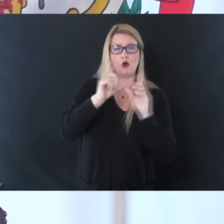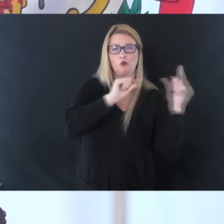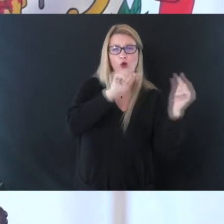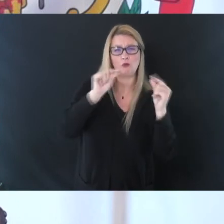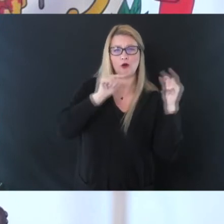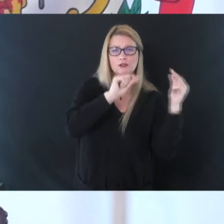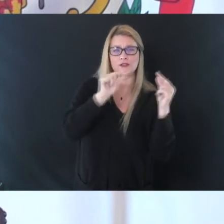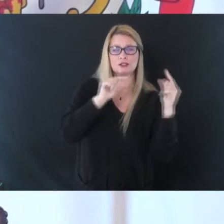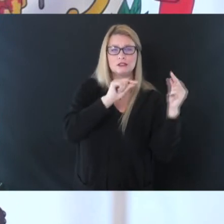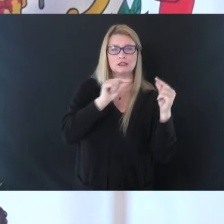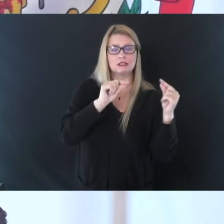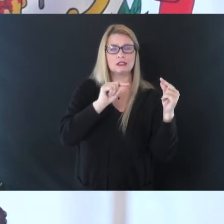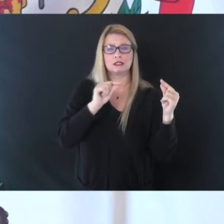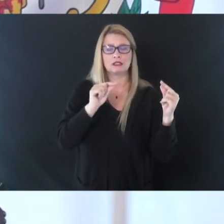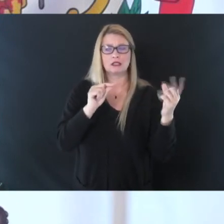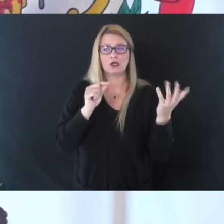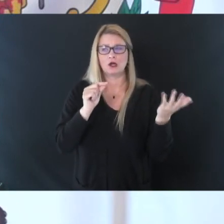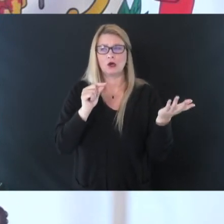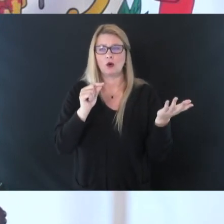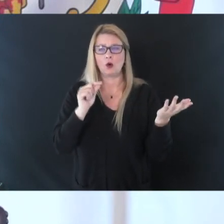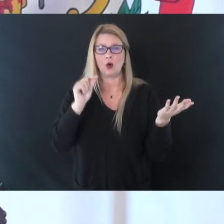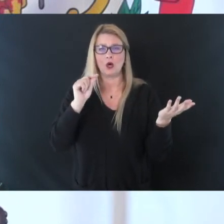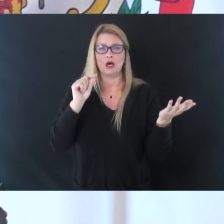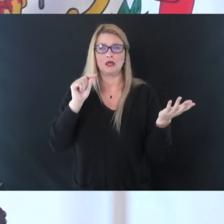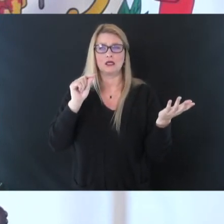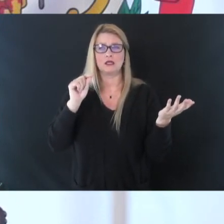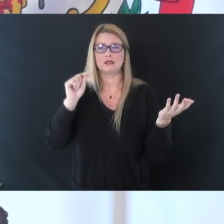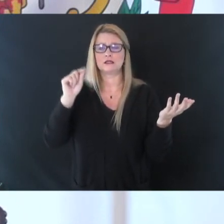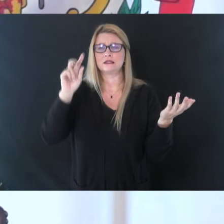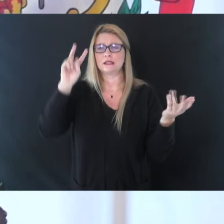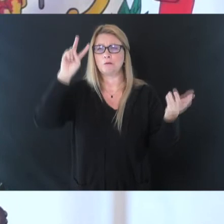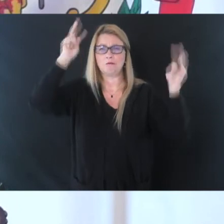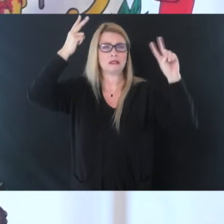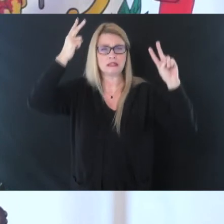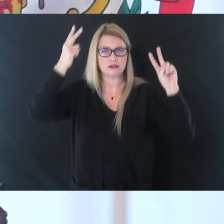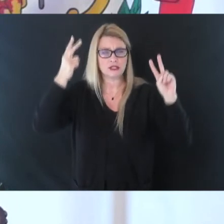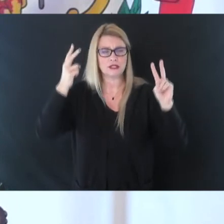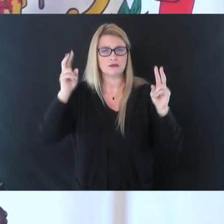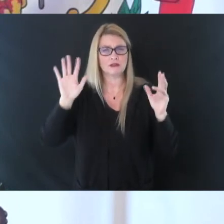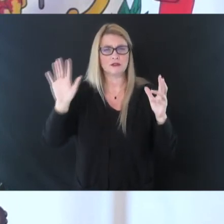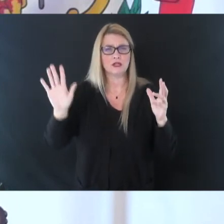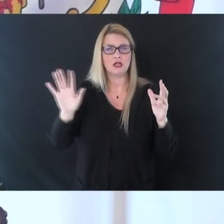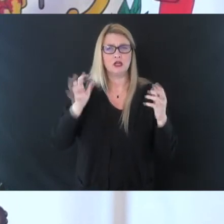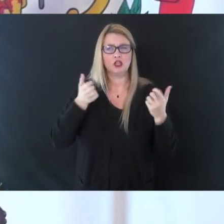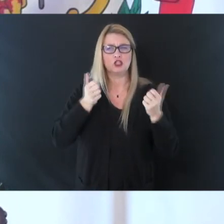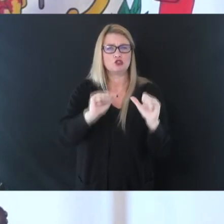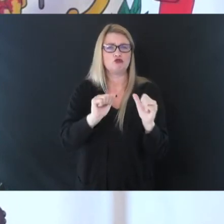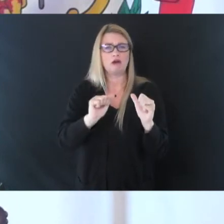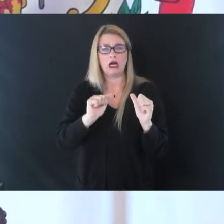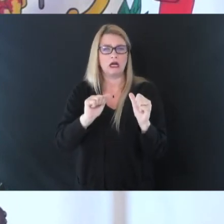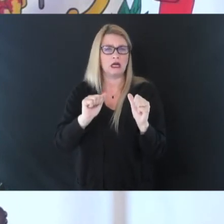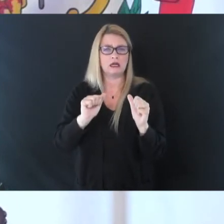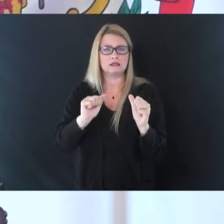either these rumors or these incentives, to try to drive your message